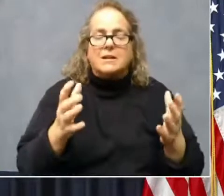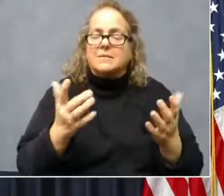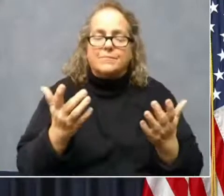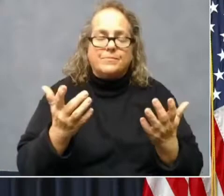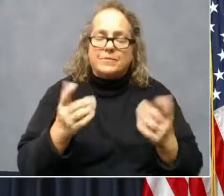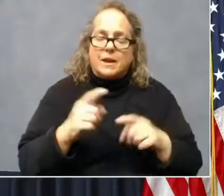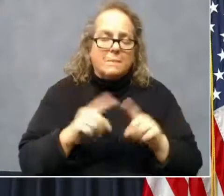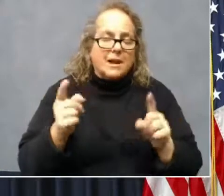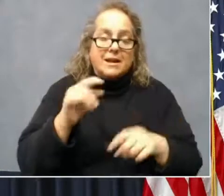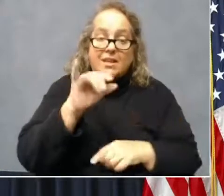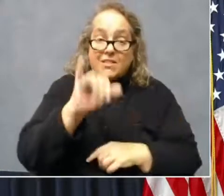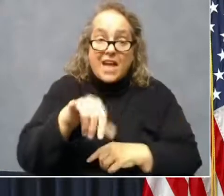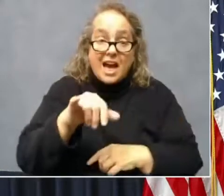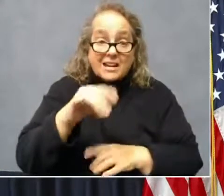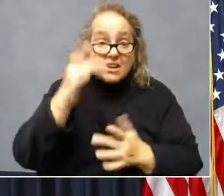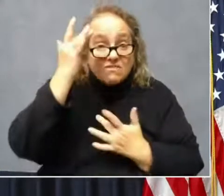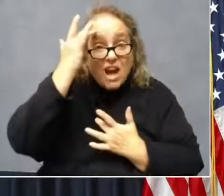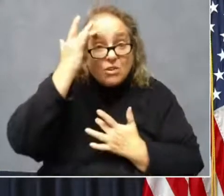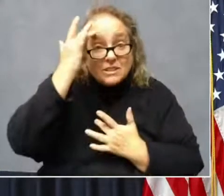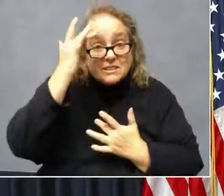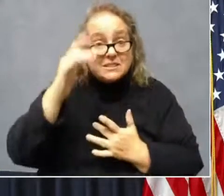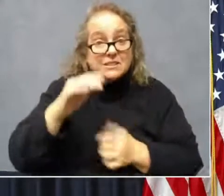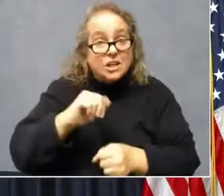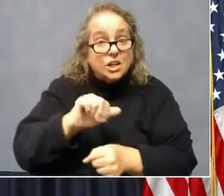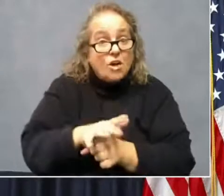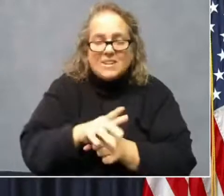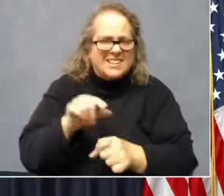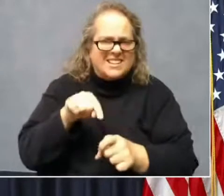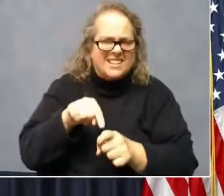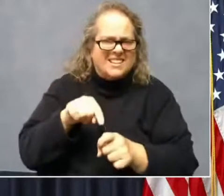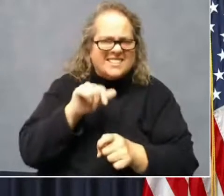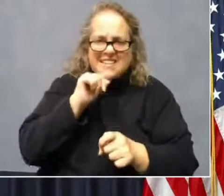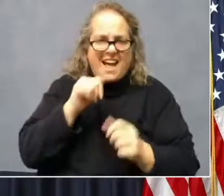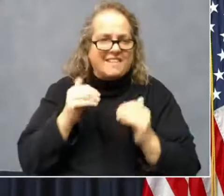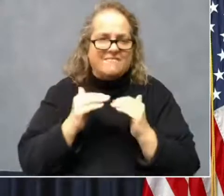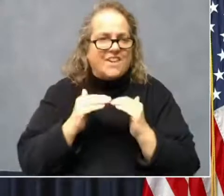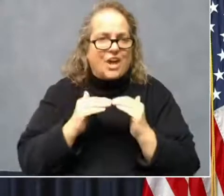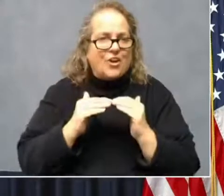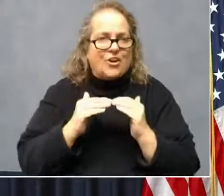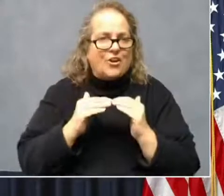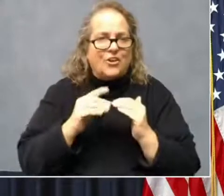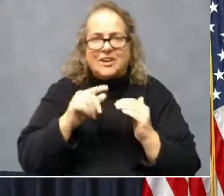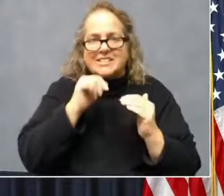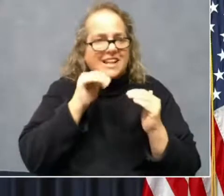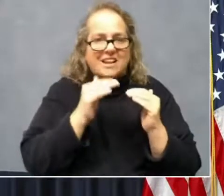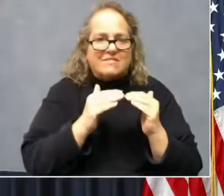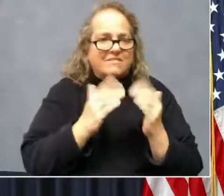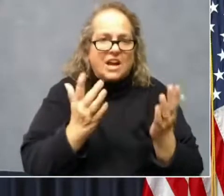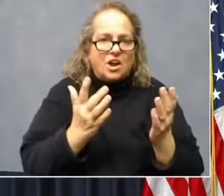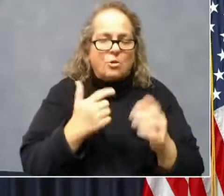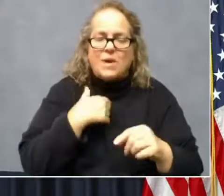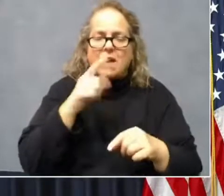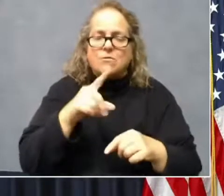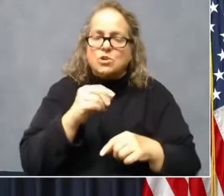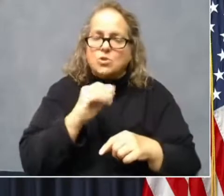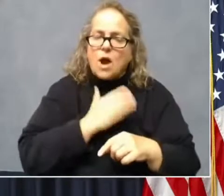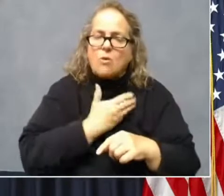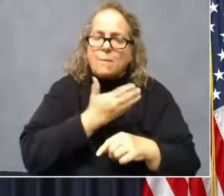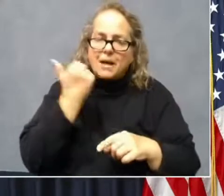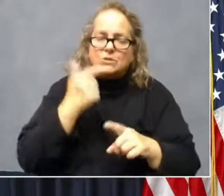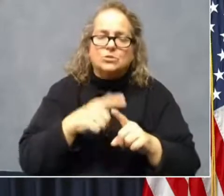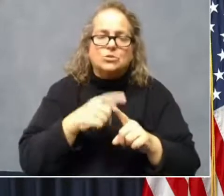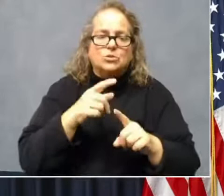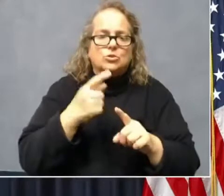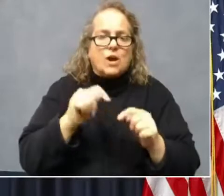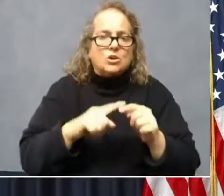it takes to defeat it. And we've got to work to try to help those that are impacted the most. I'm continuing to push the federal